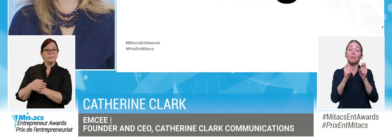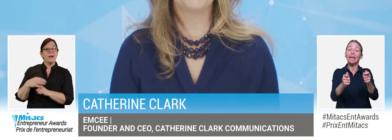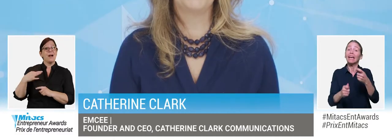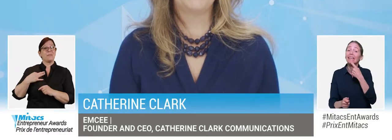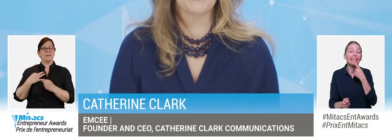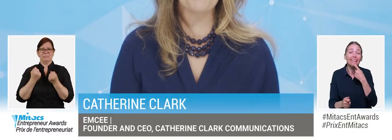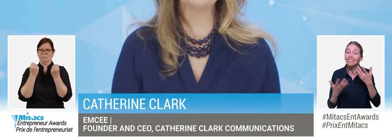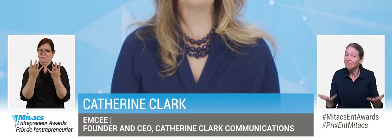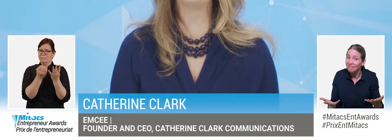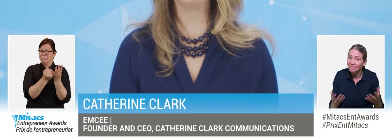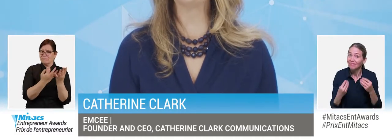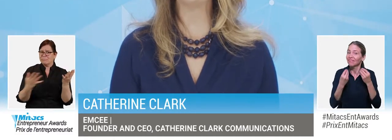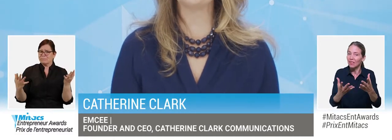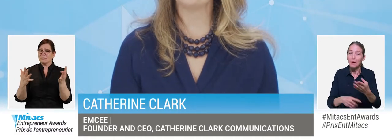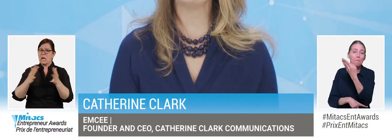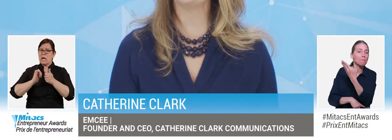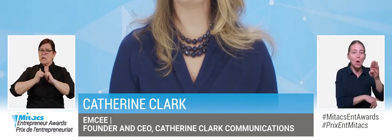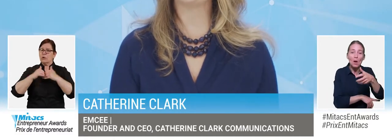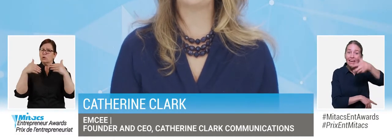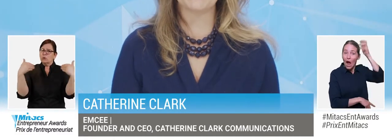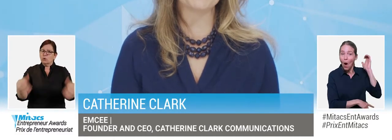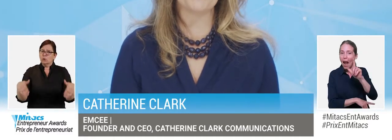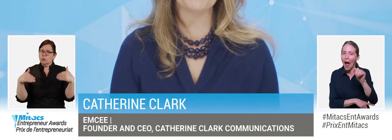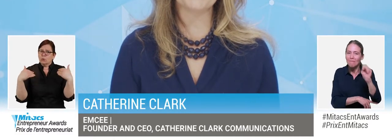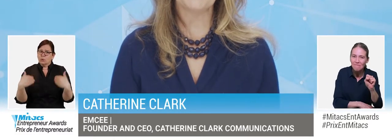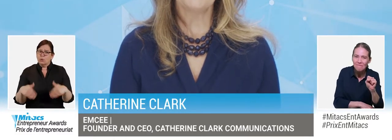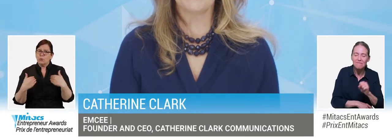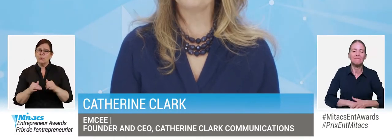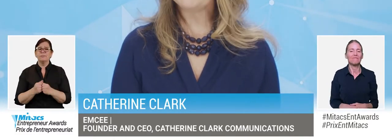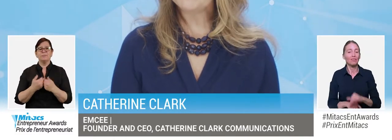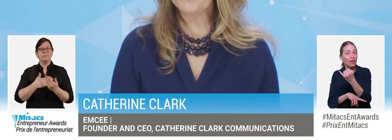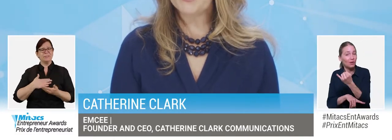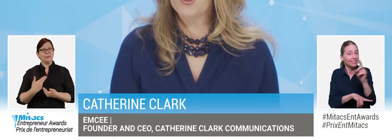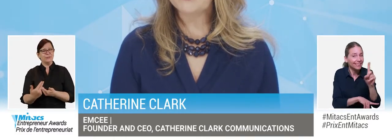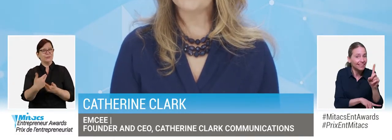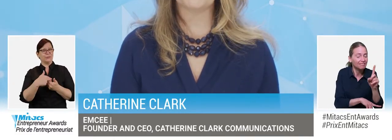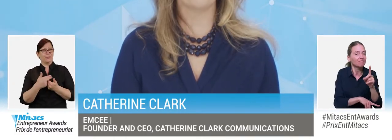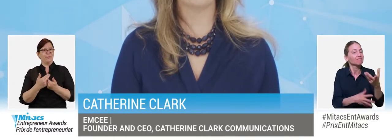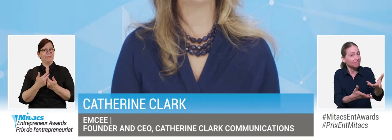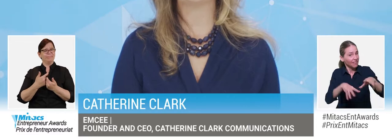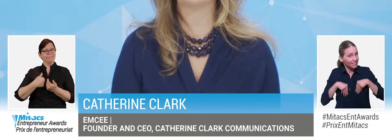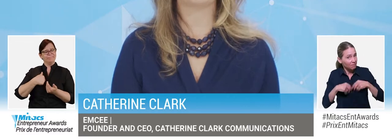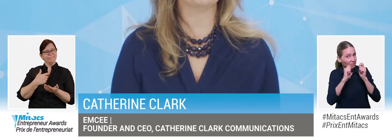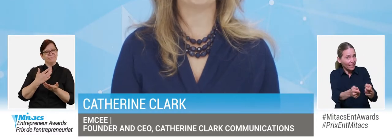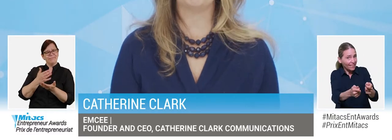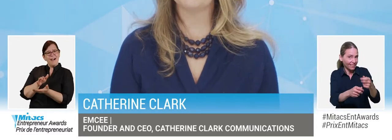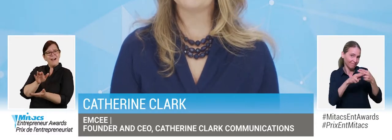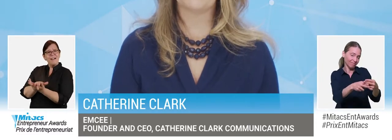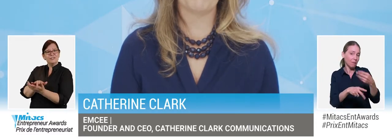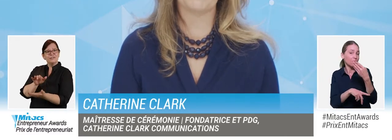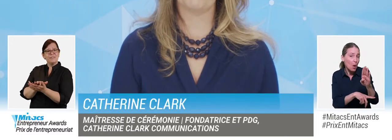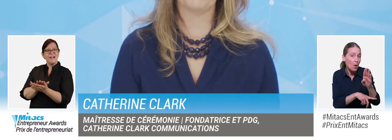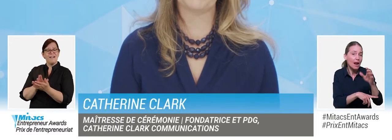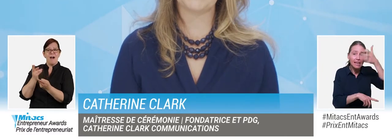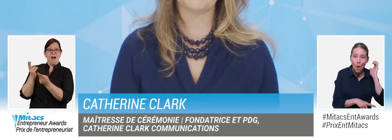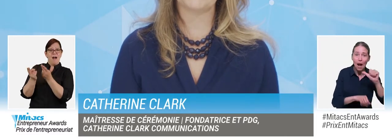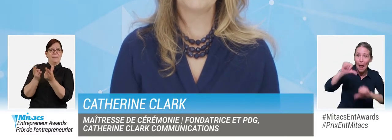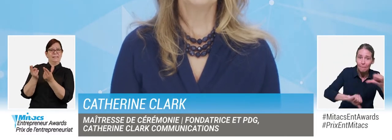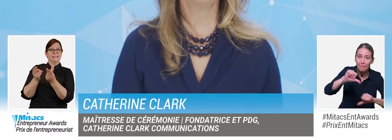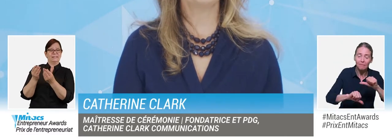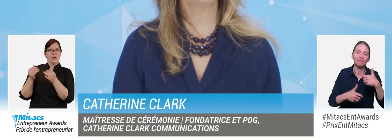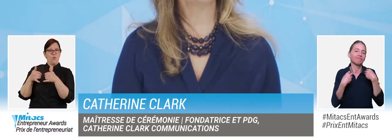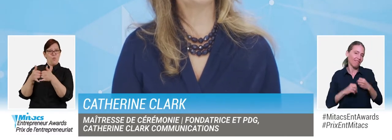us. Now, as we lead into the unveiling of today's winners, I would like to acknowledge that all have come through a very competitive